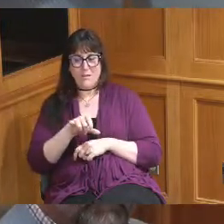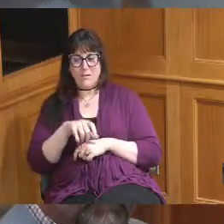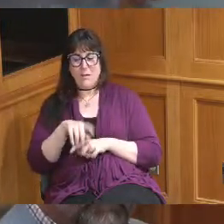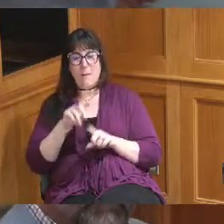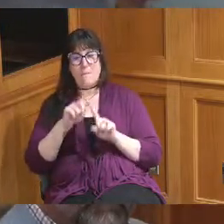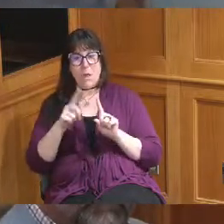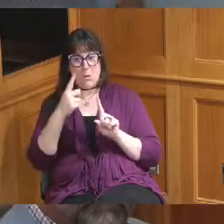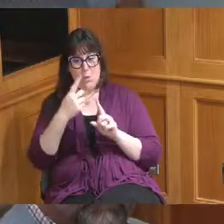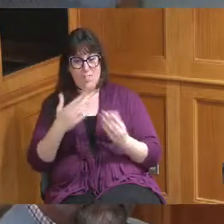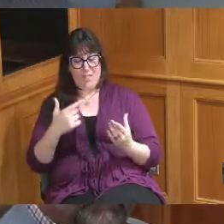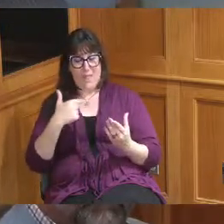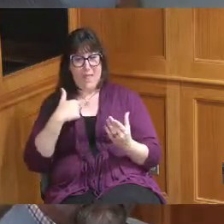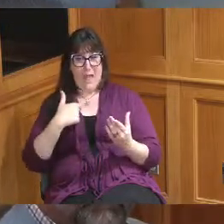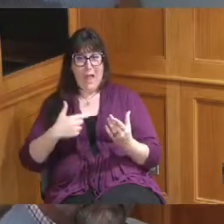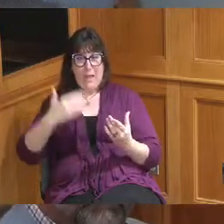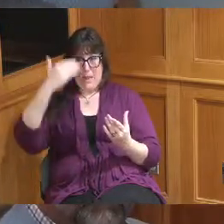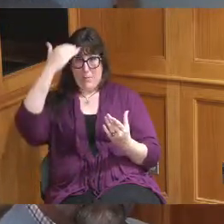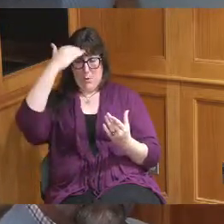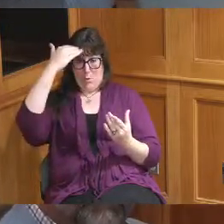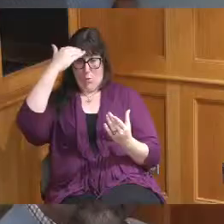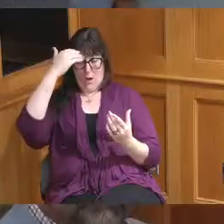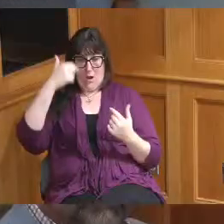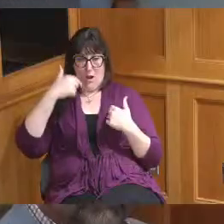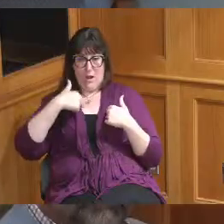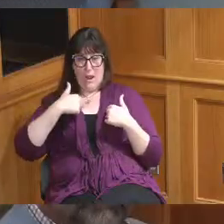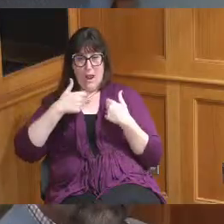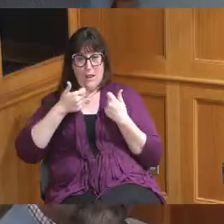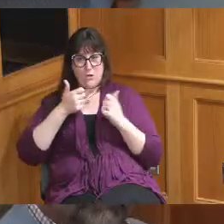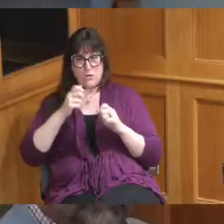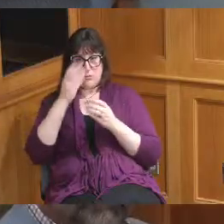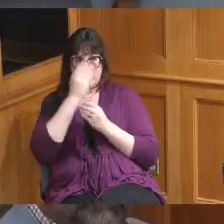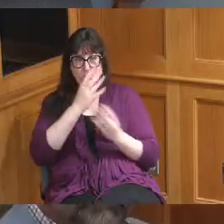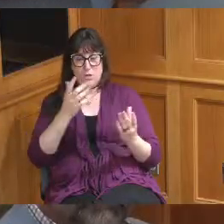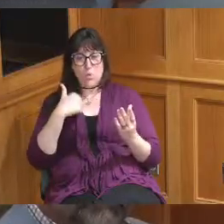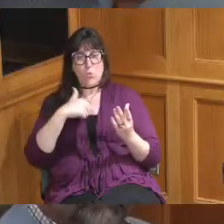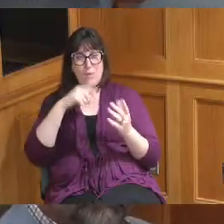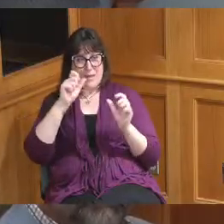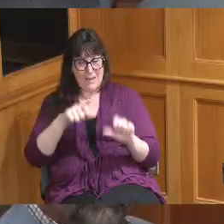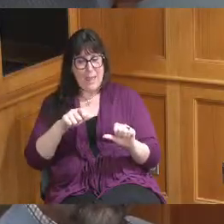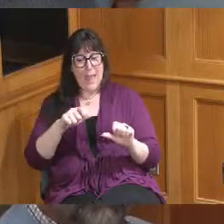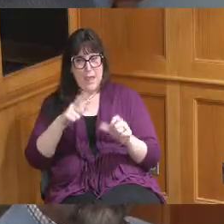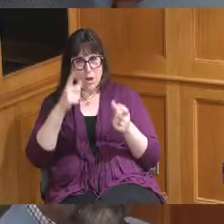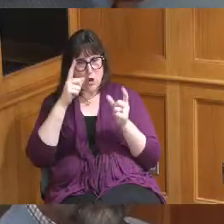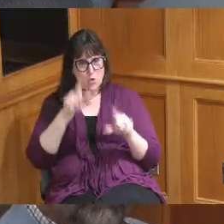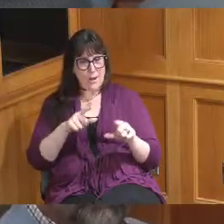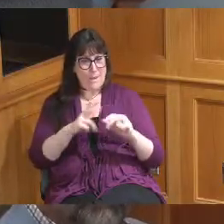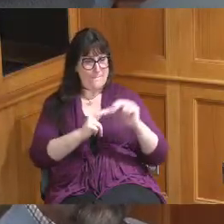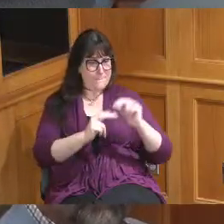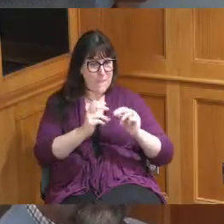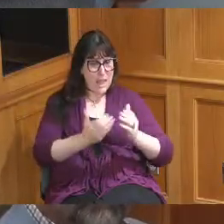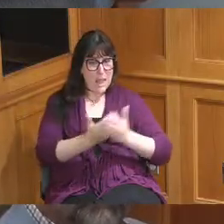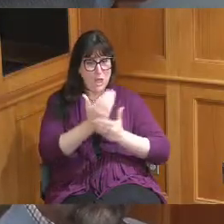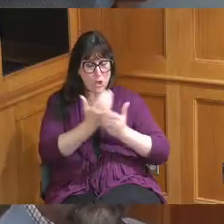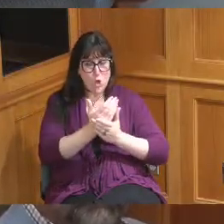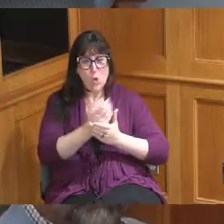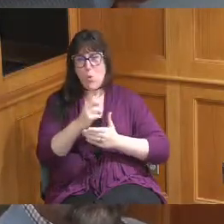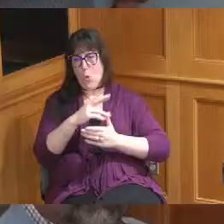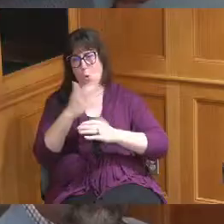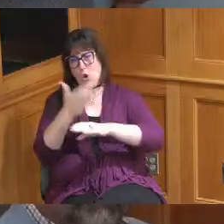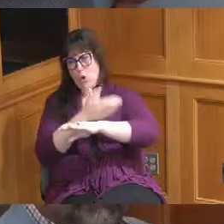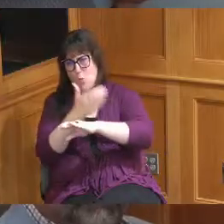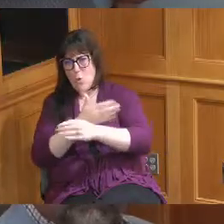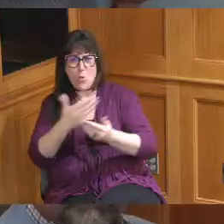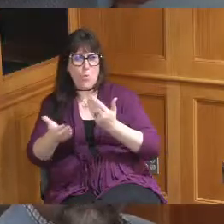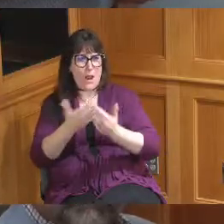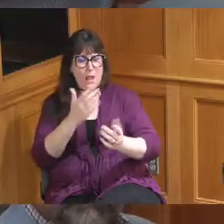I am always keenly aware of is that we could agree on building a new stadium or renovating a stadium, but the fact of the matter is